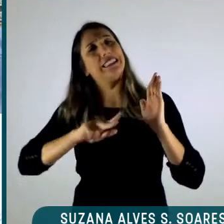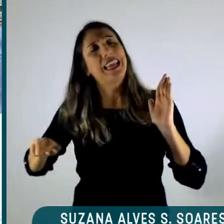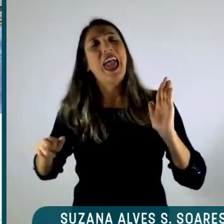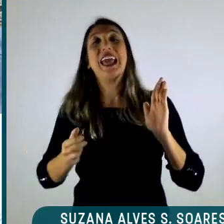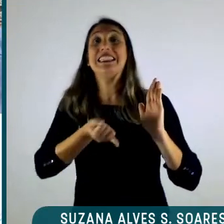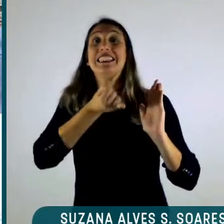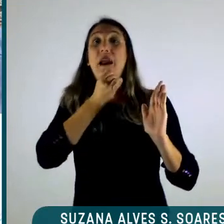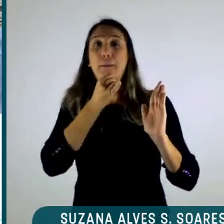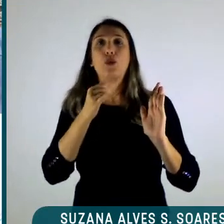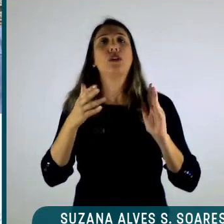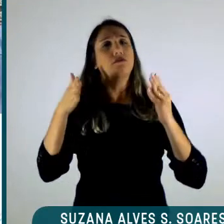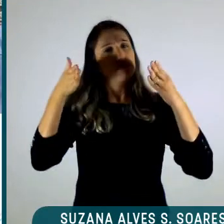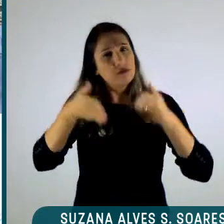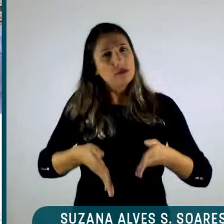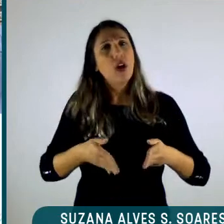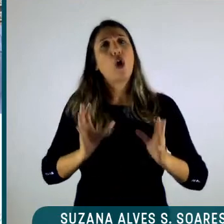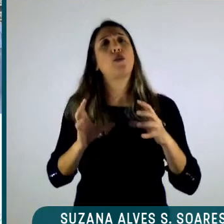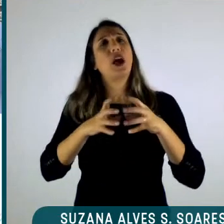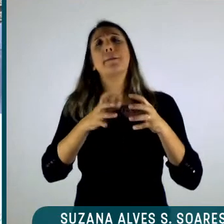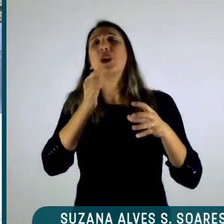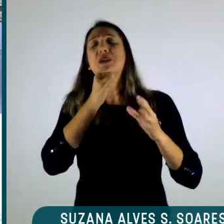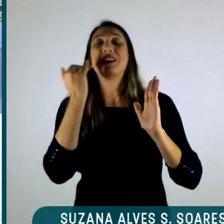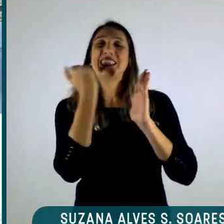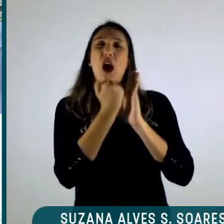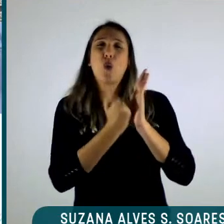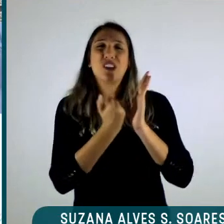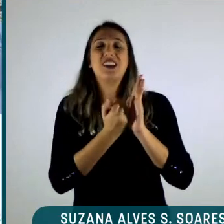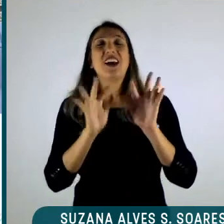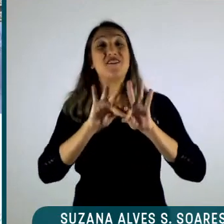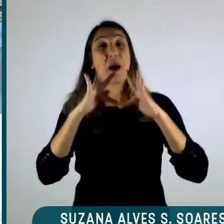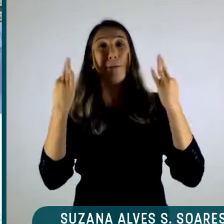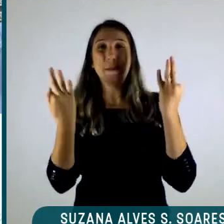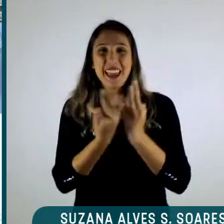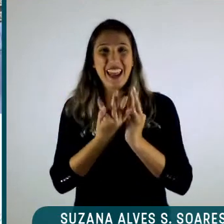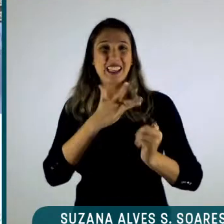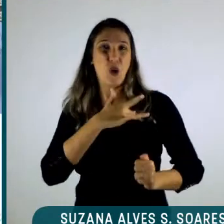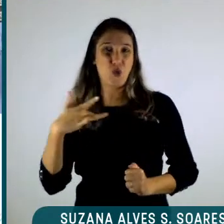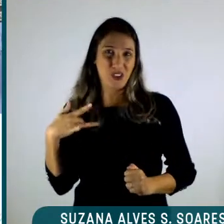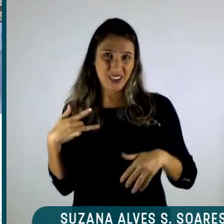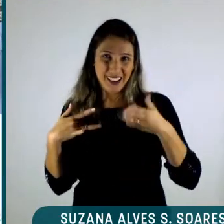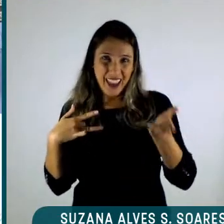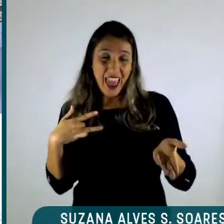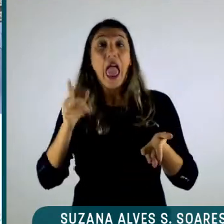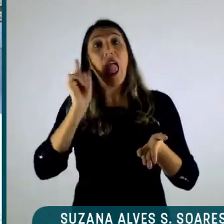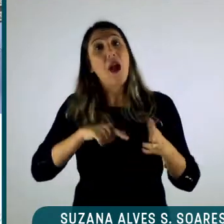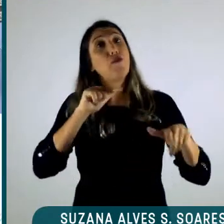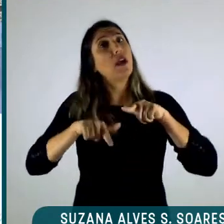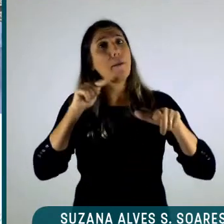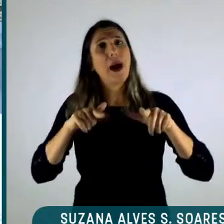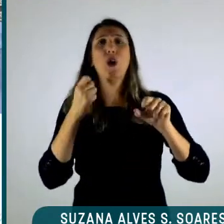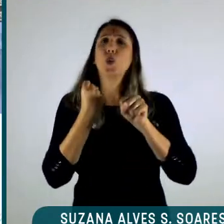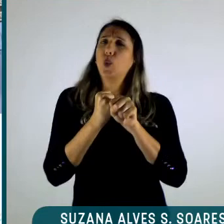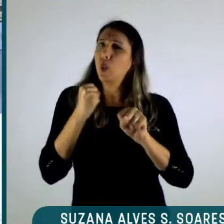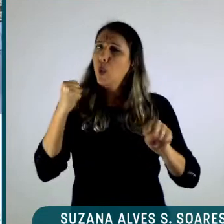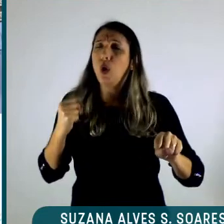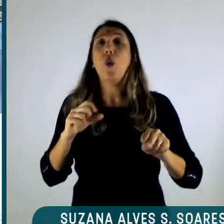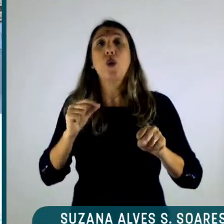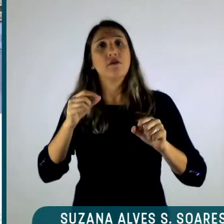programs which are examples that reach the communities, for example, such as the family healthcare, which is